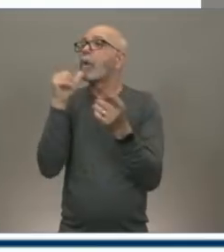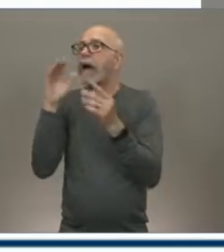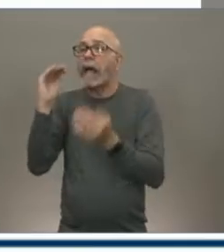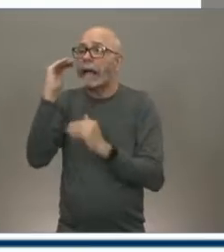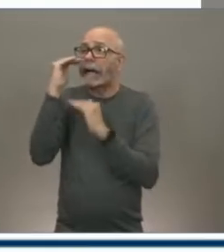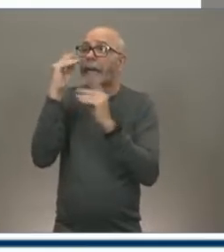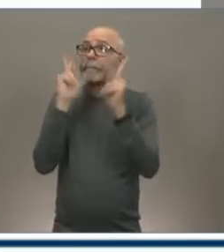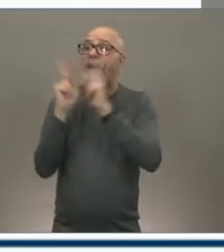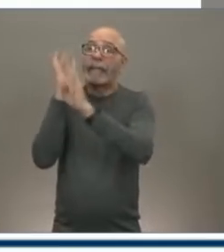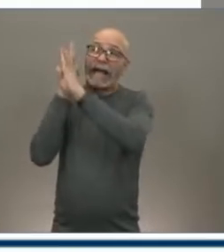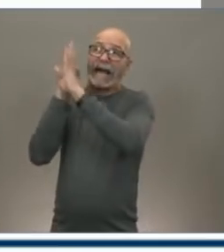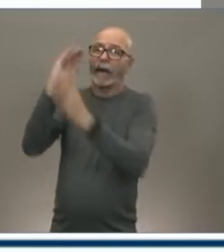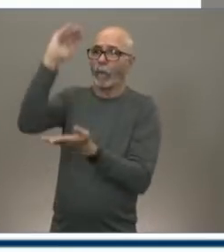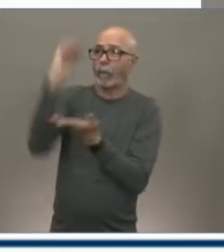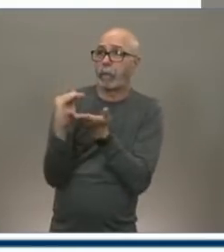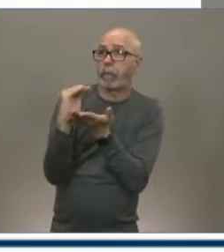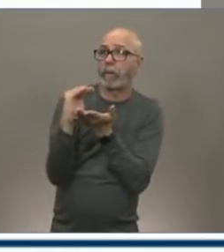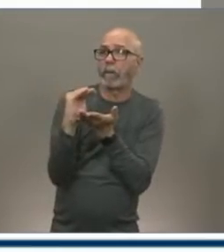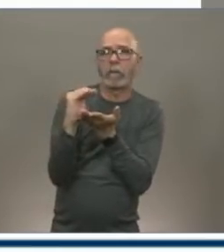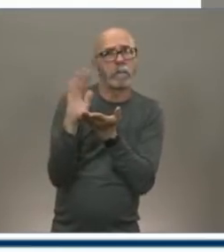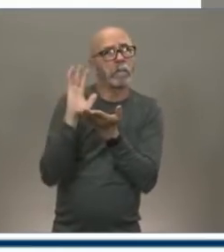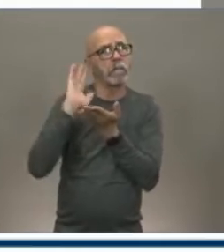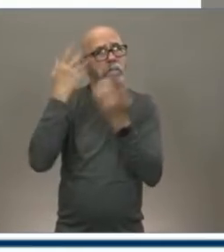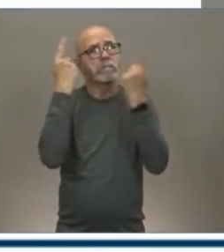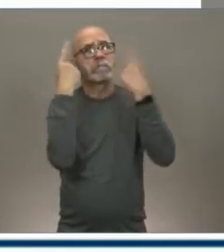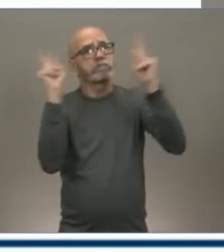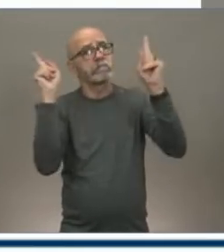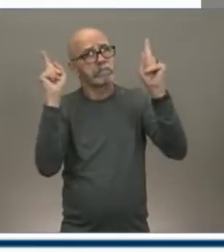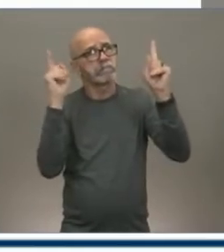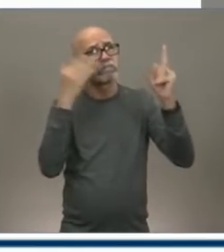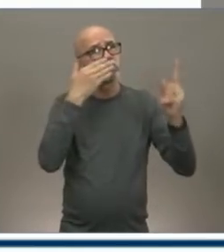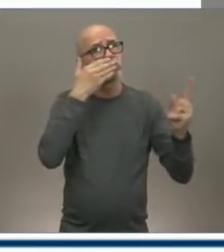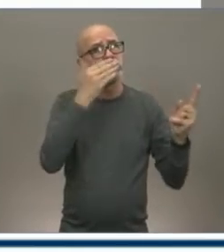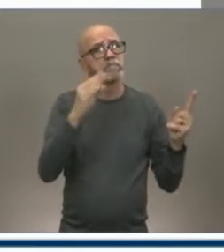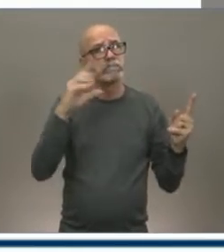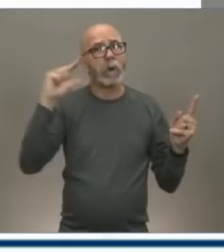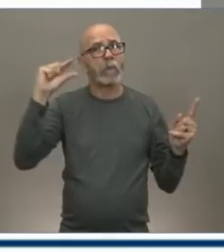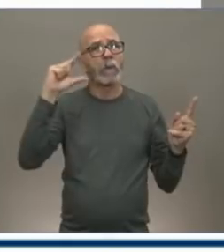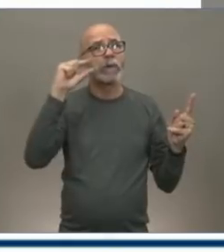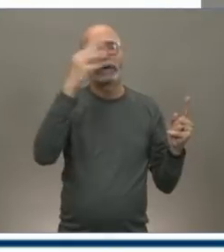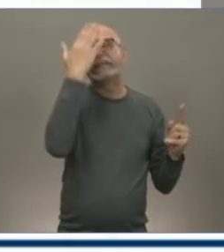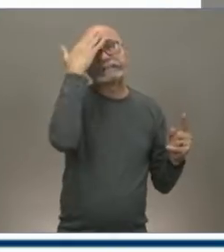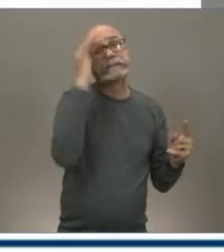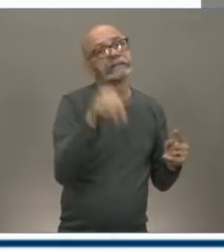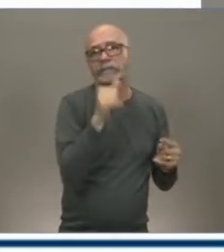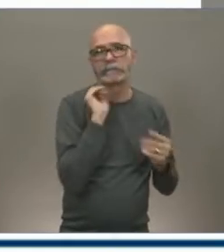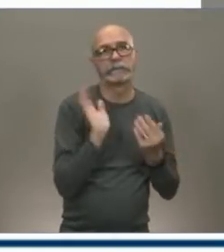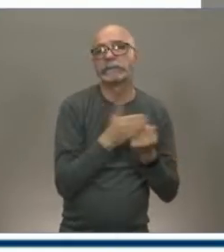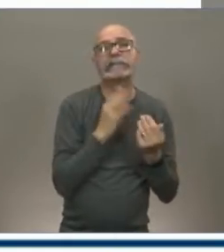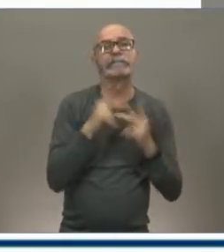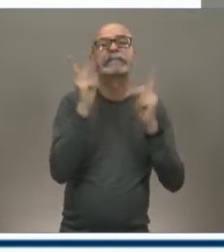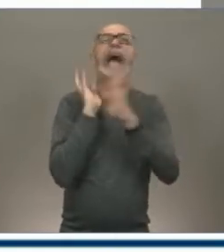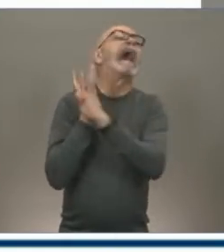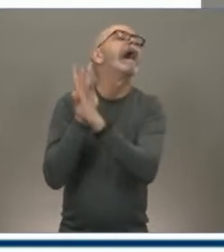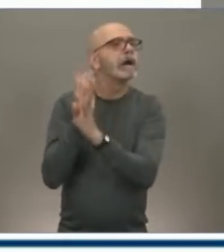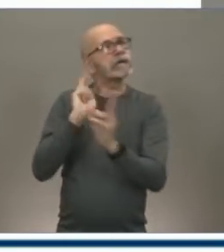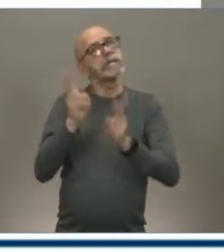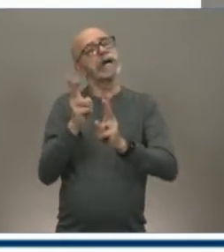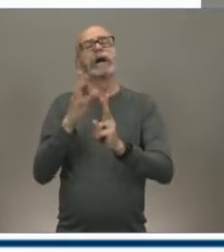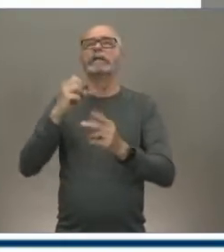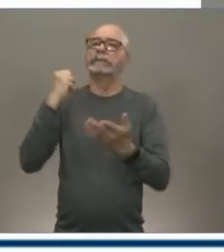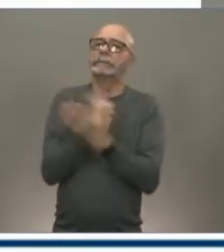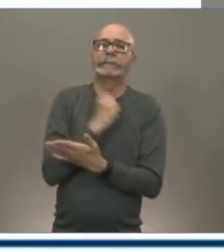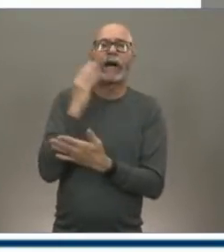how everybody is even as challenging as it may be to their business, are committed to doing the right thing,